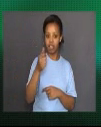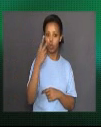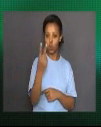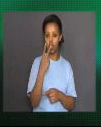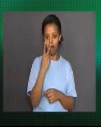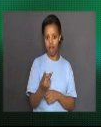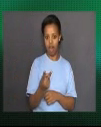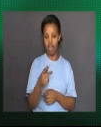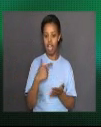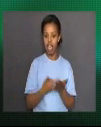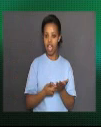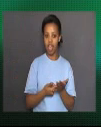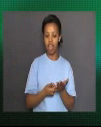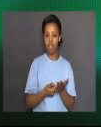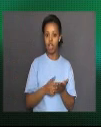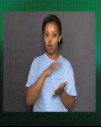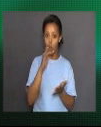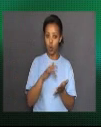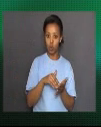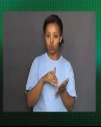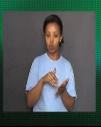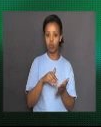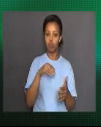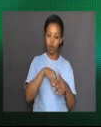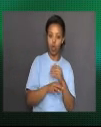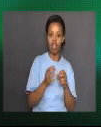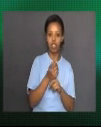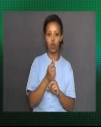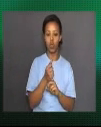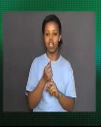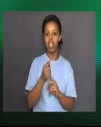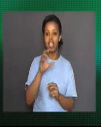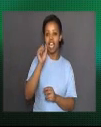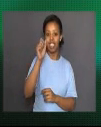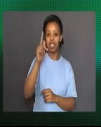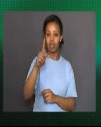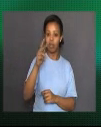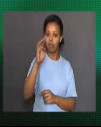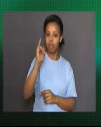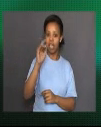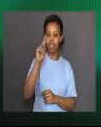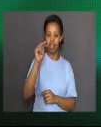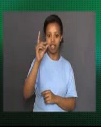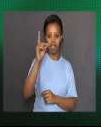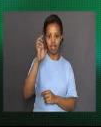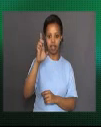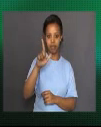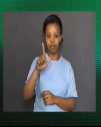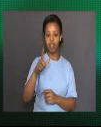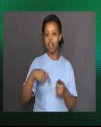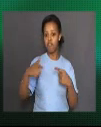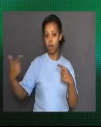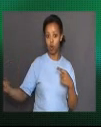contain 2 kinetochores that attach to the spindle fibers at each pole.